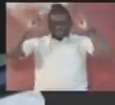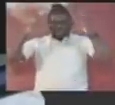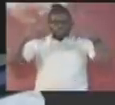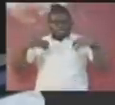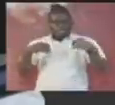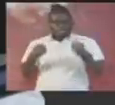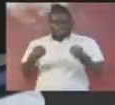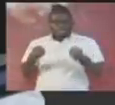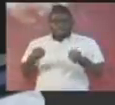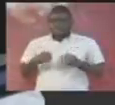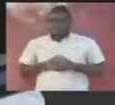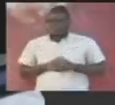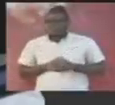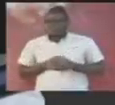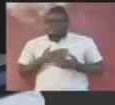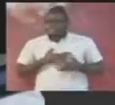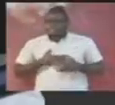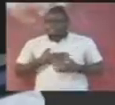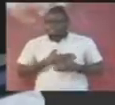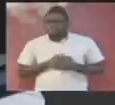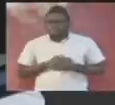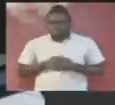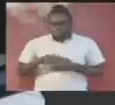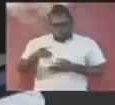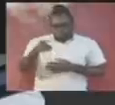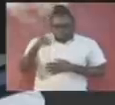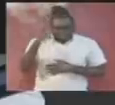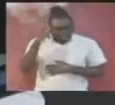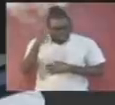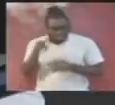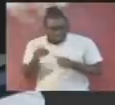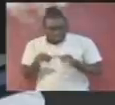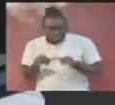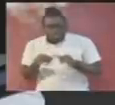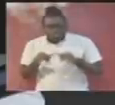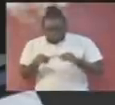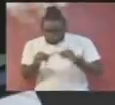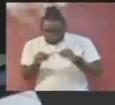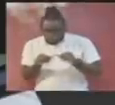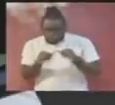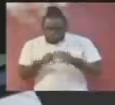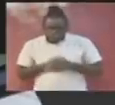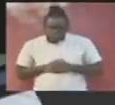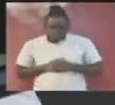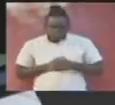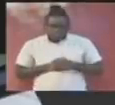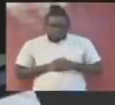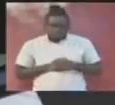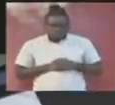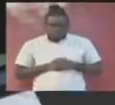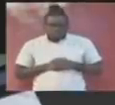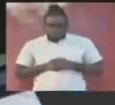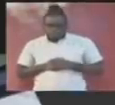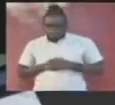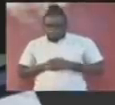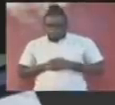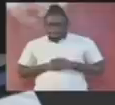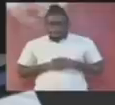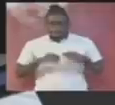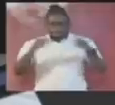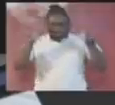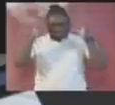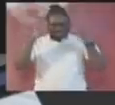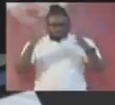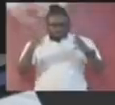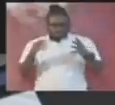Yes, we can hear you. Please proceed. Hello? Yes, we can hear you. Minister, just wanted to find out